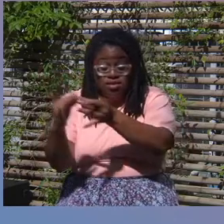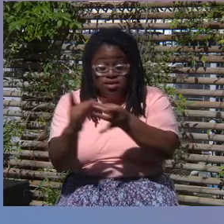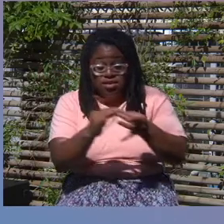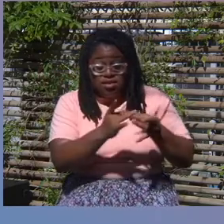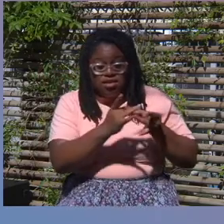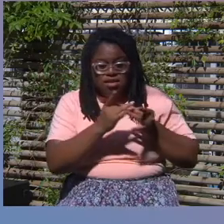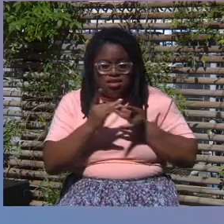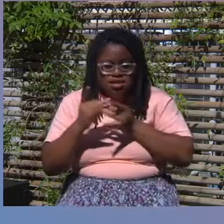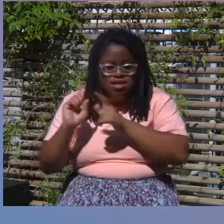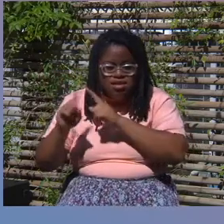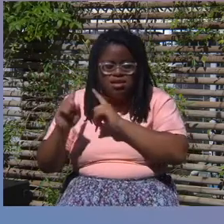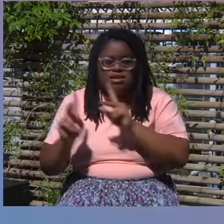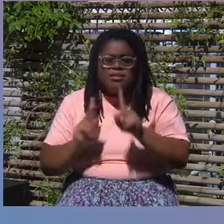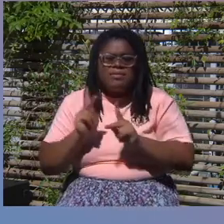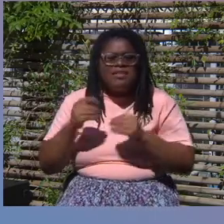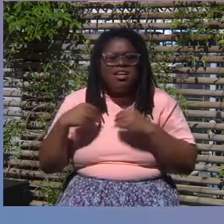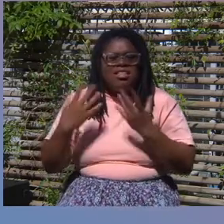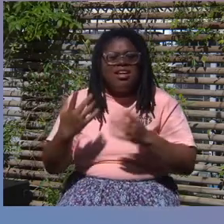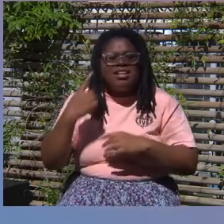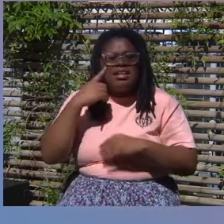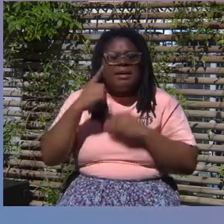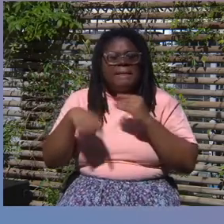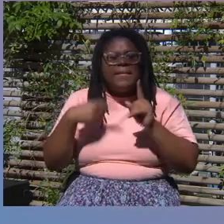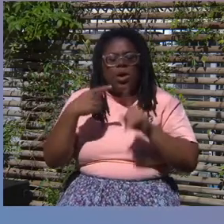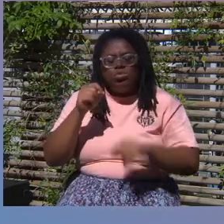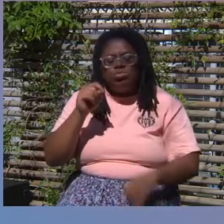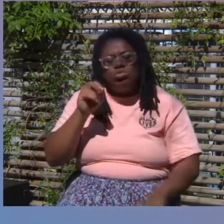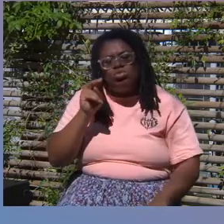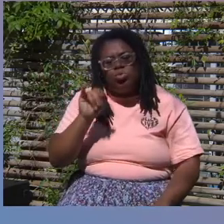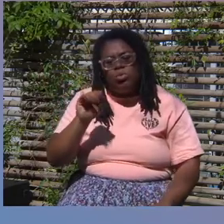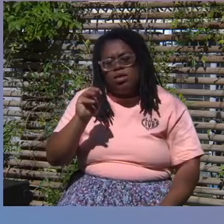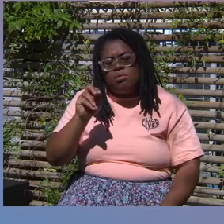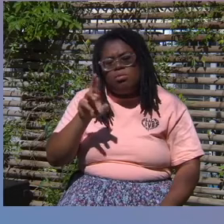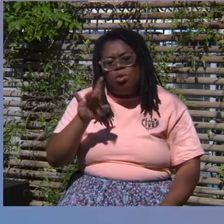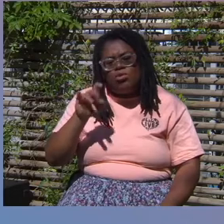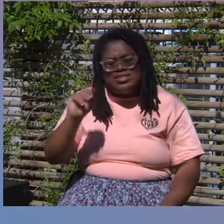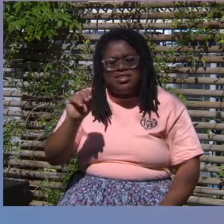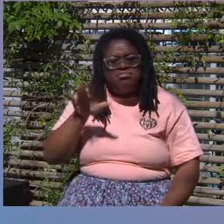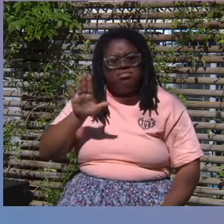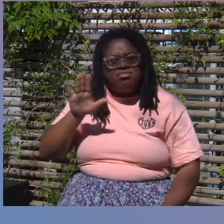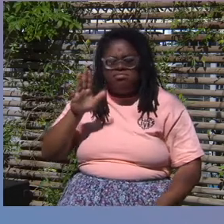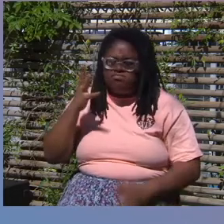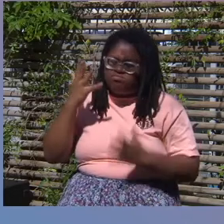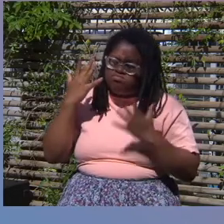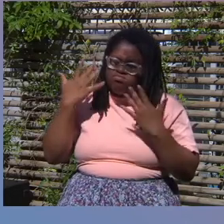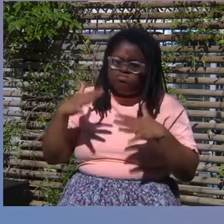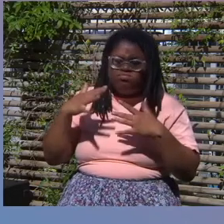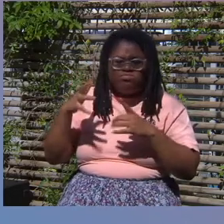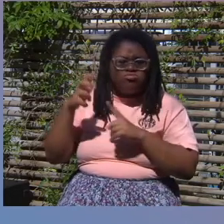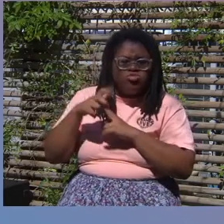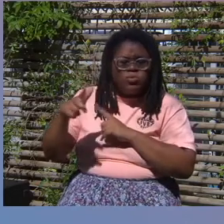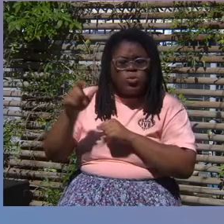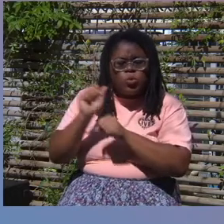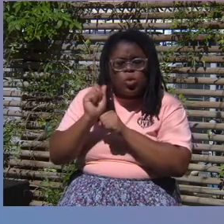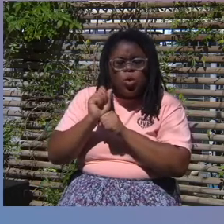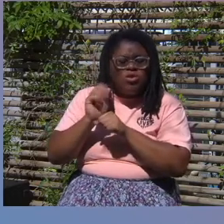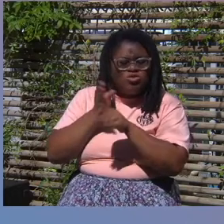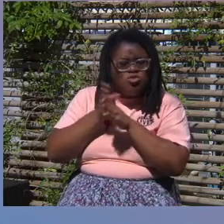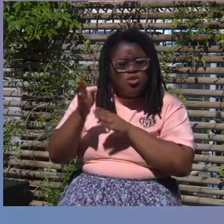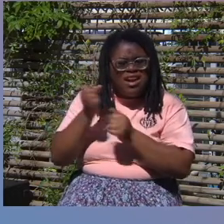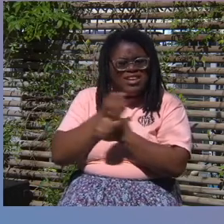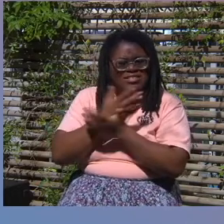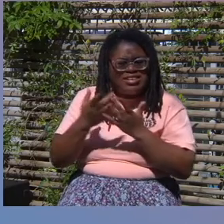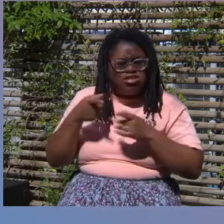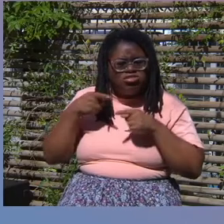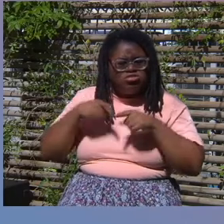and all these different people, I think a lot about Toni Morrison. And yeah. the brilliance of her work and career. Yeah. And while she